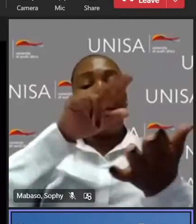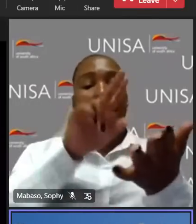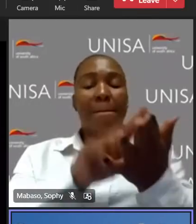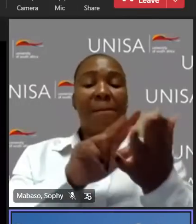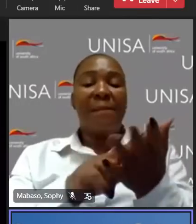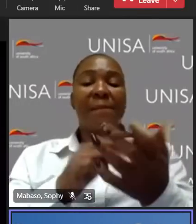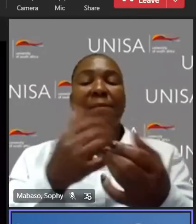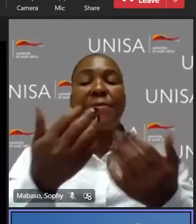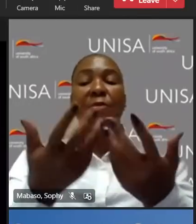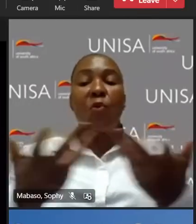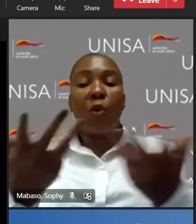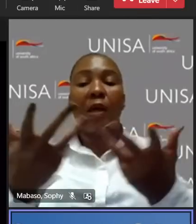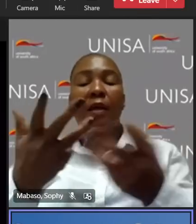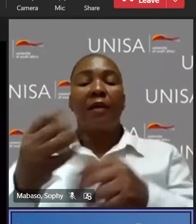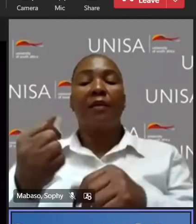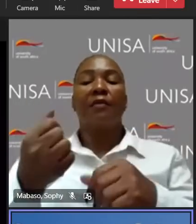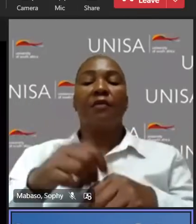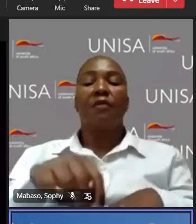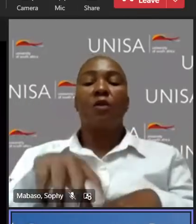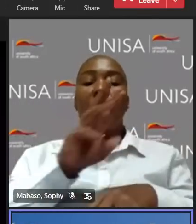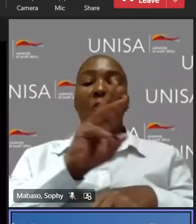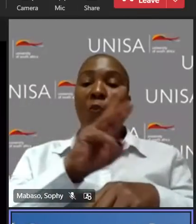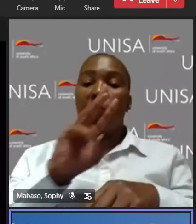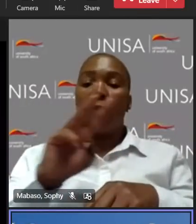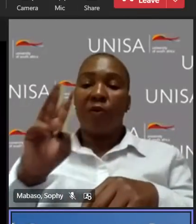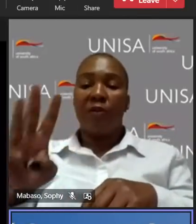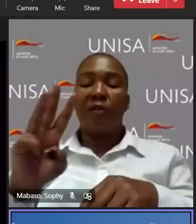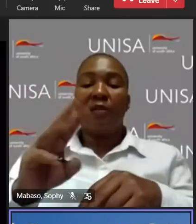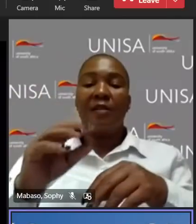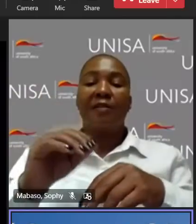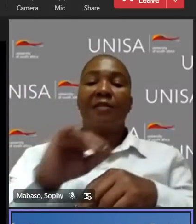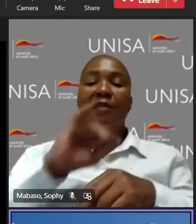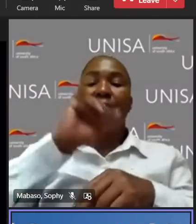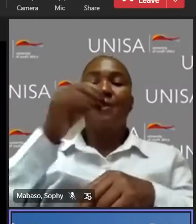handled at the website, the